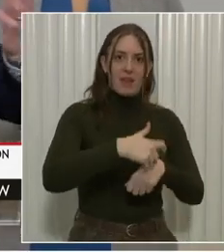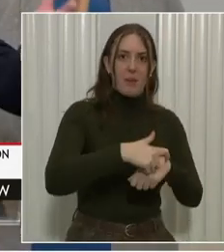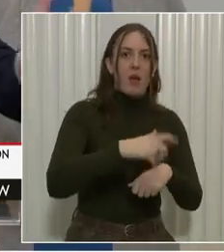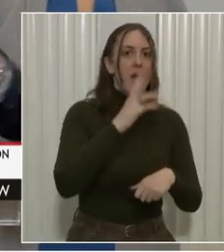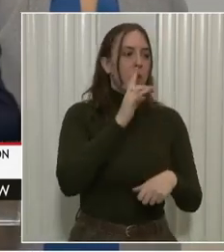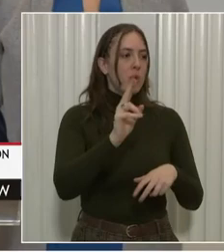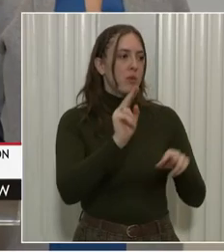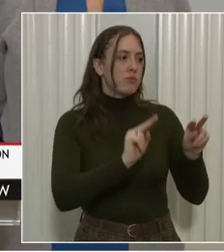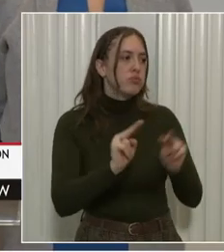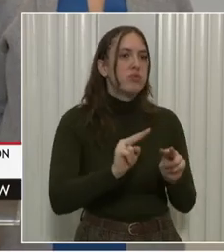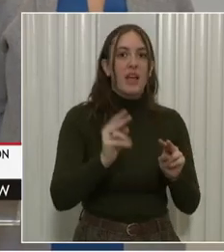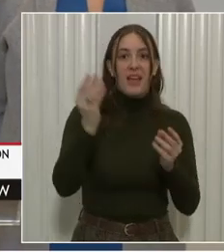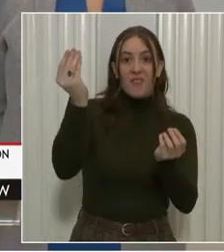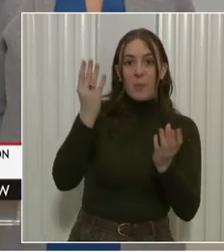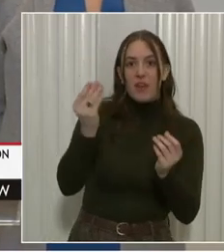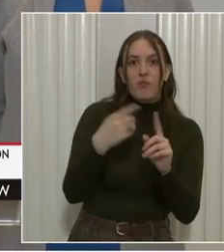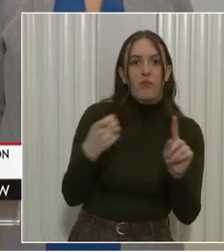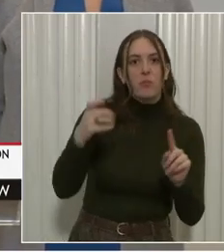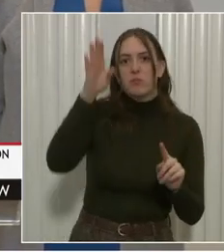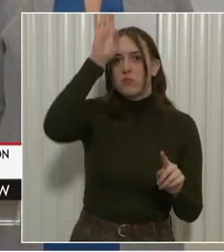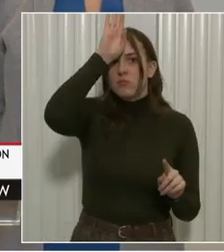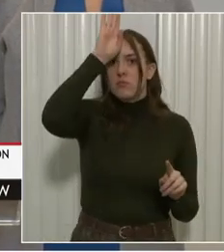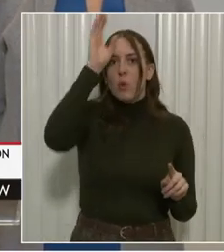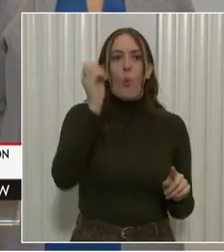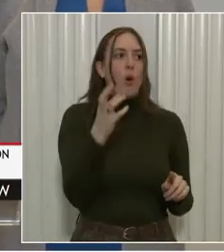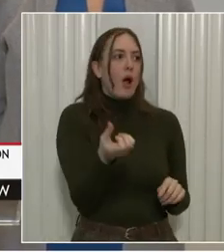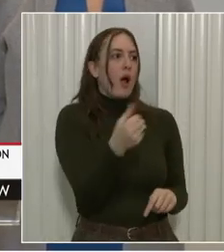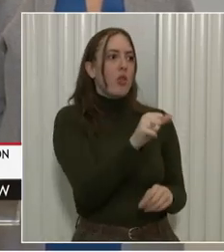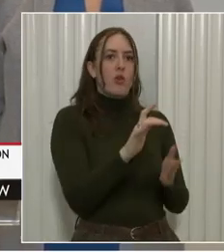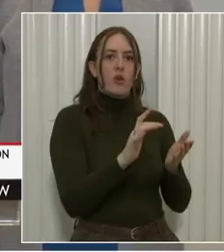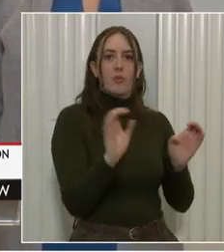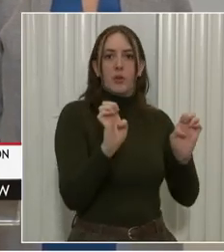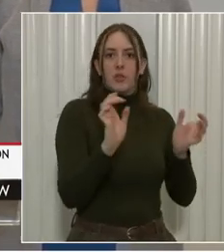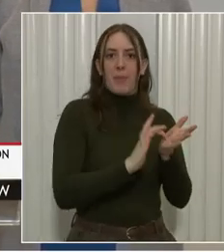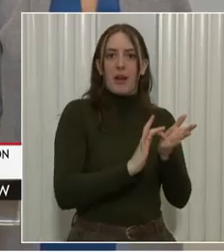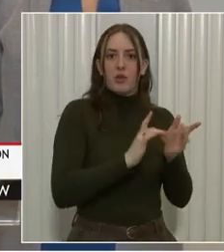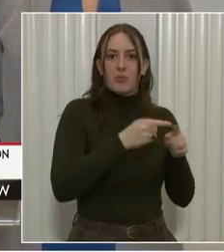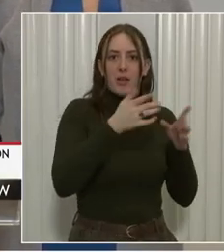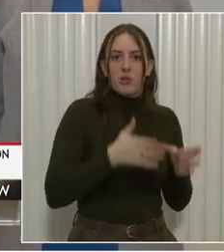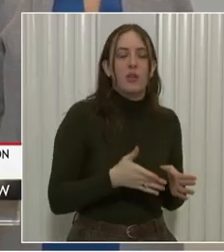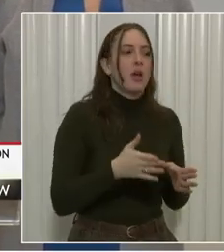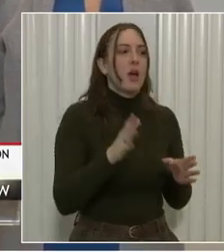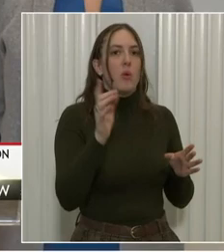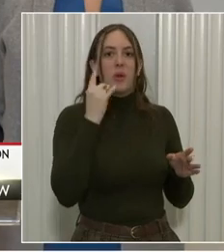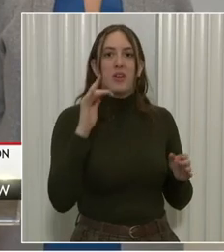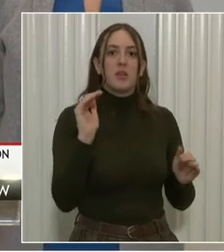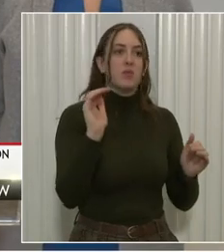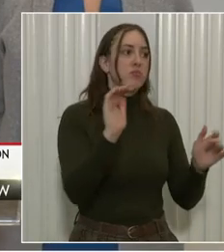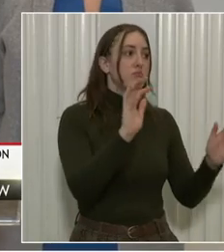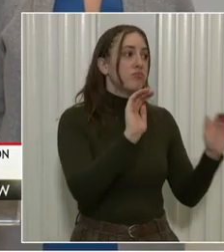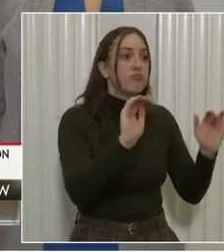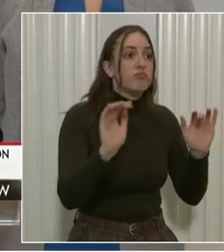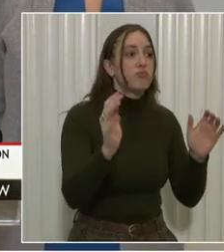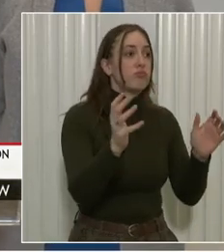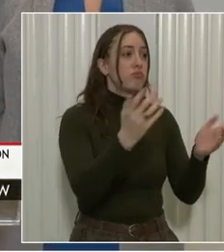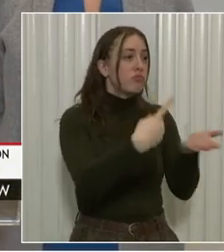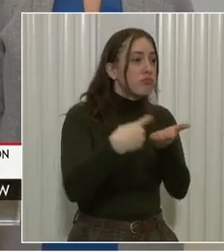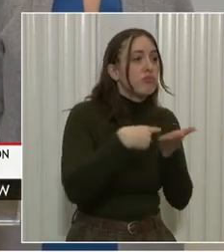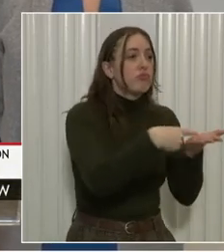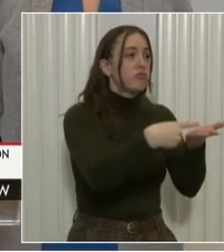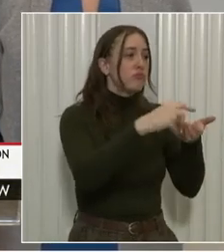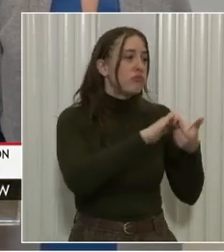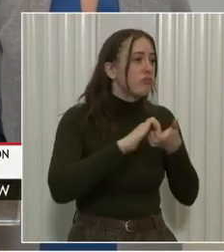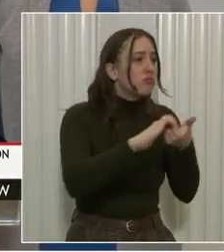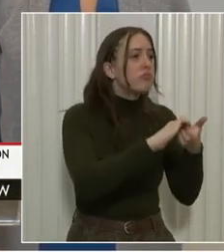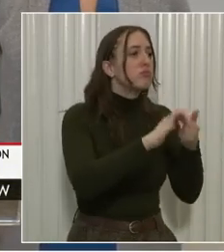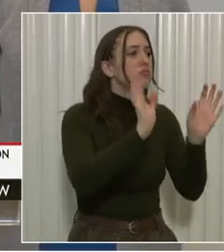other paramedics that might be there. Everything we do is a team effort. Nobody works alone in this department. We all work together to make the best decisions